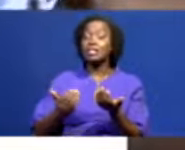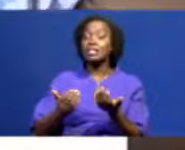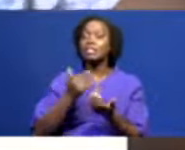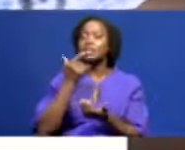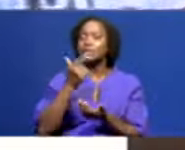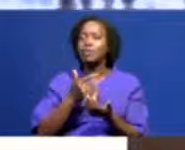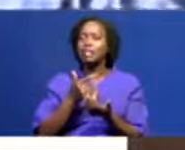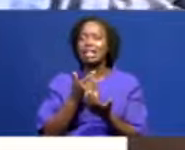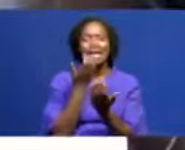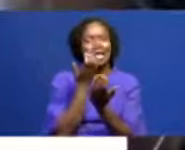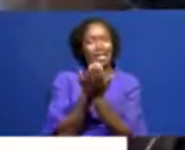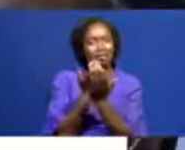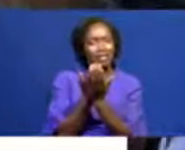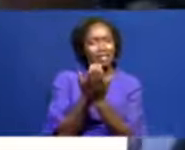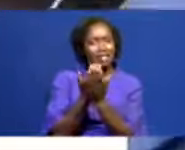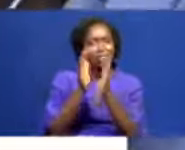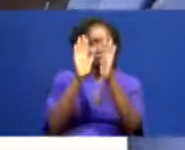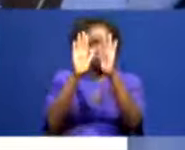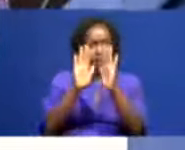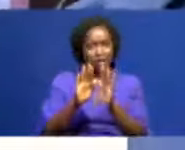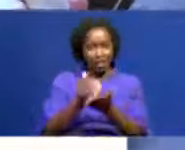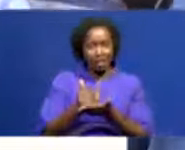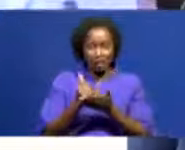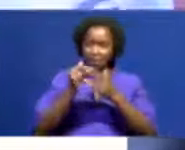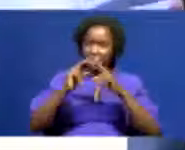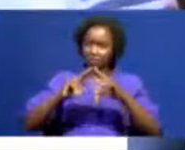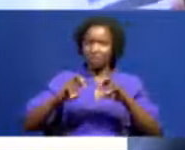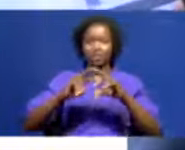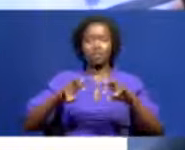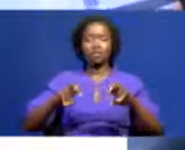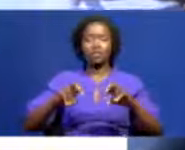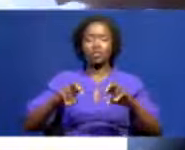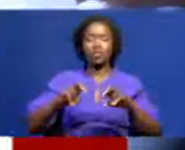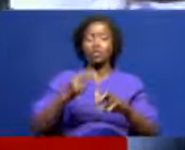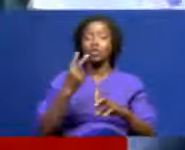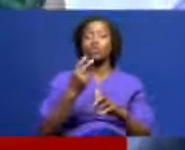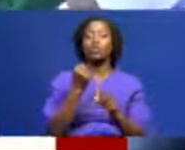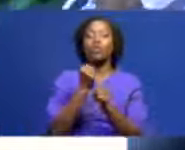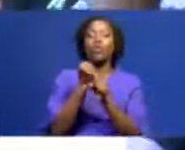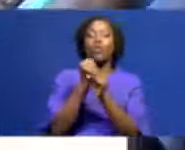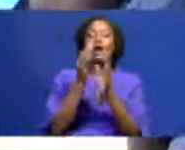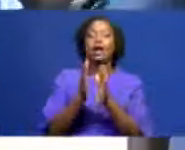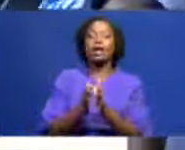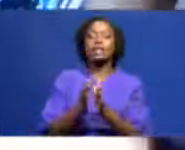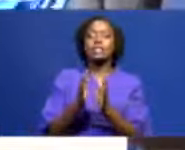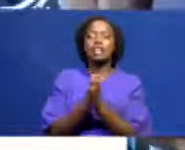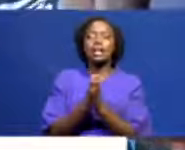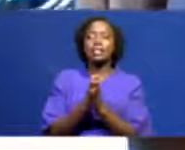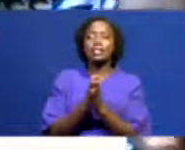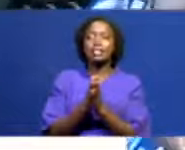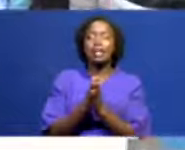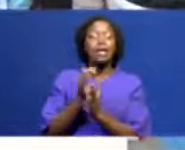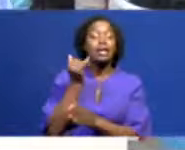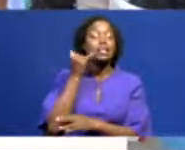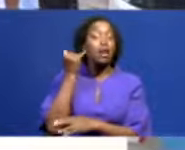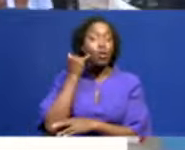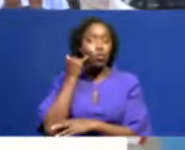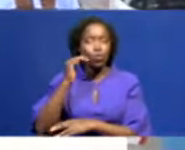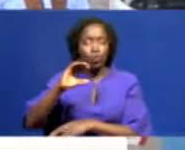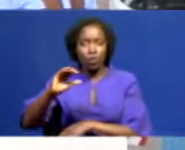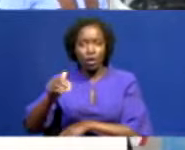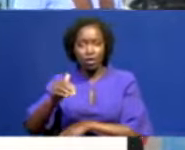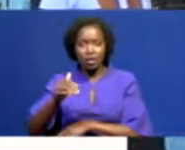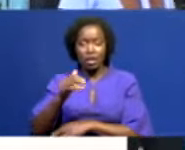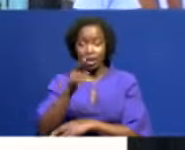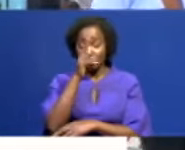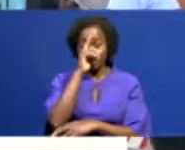gathered crucial evidence that will aid in investigations. Two of his employees working at his Ngete farm in Nakuru County are in